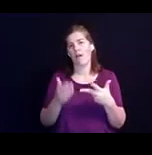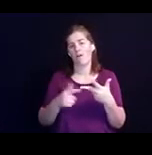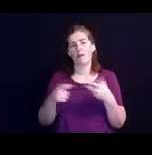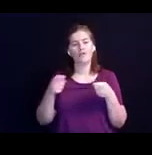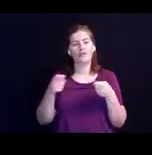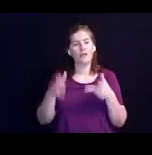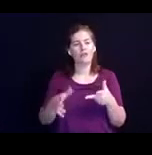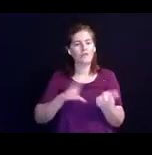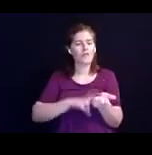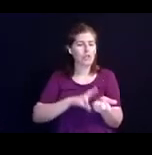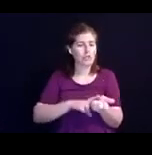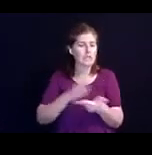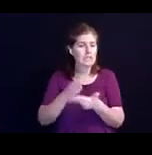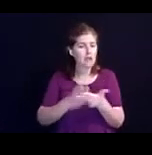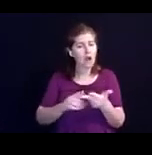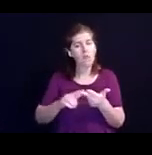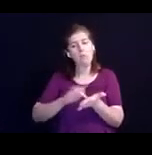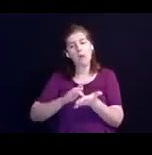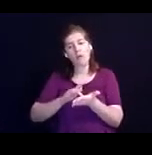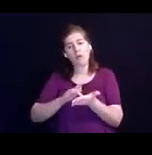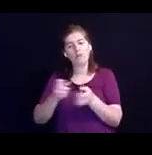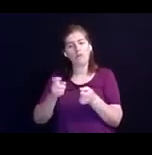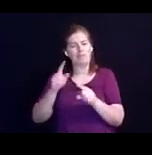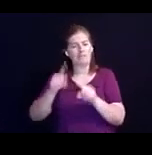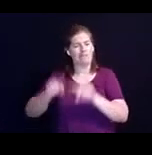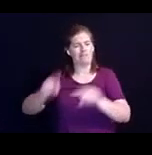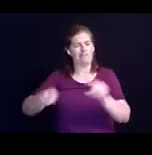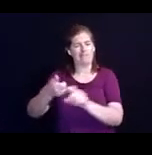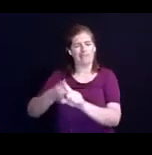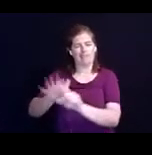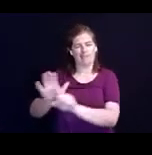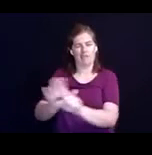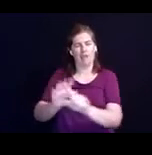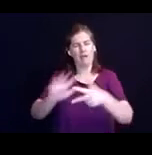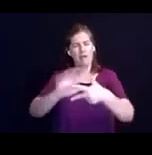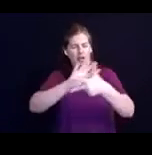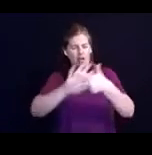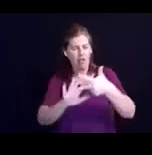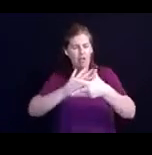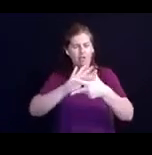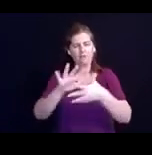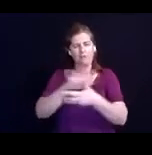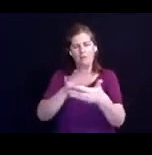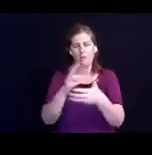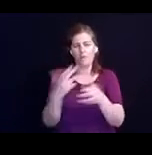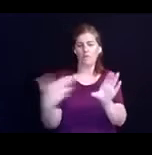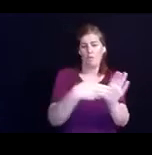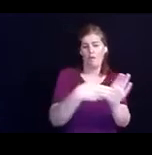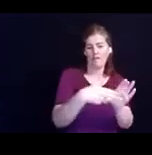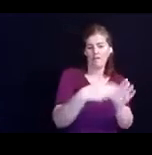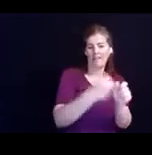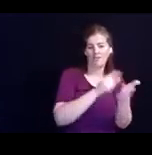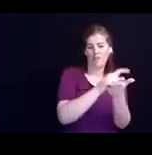nursing, in some instances the medical director. It'll vary by the nursing home, but some combination of those actors that will join each of the